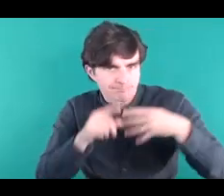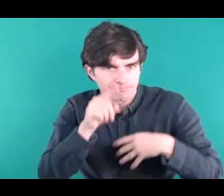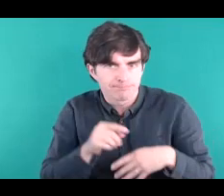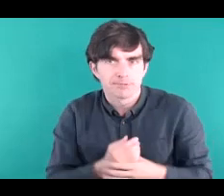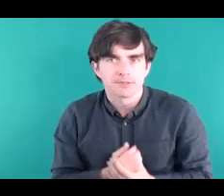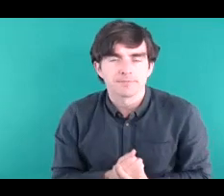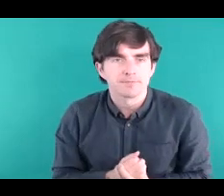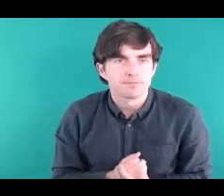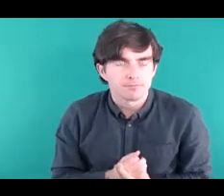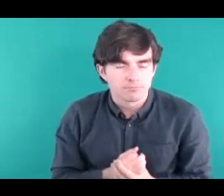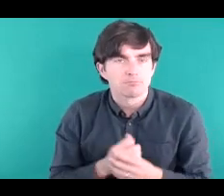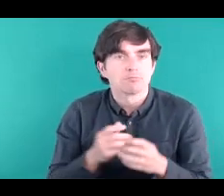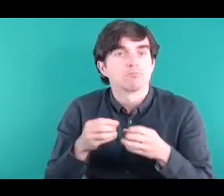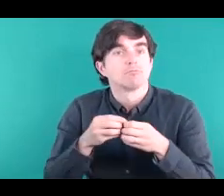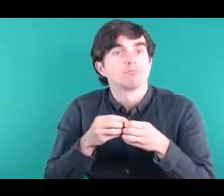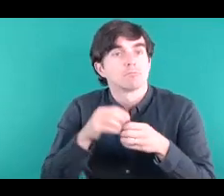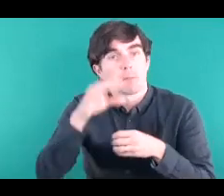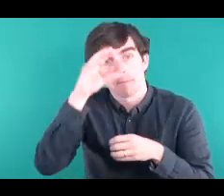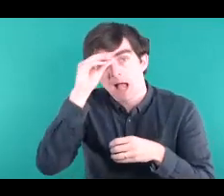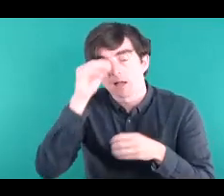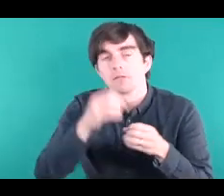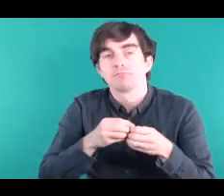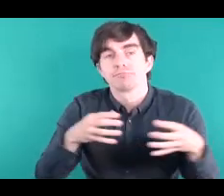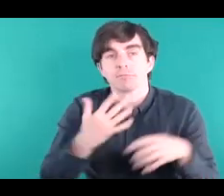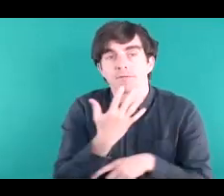42% women and 2 others.